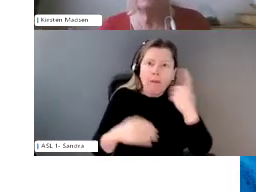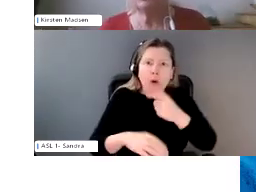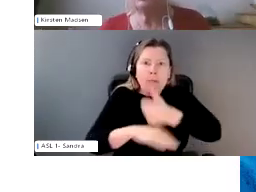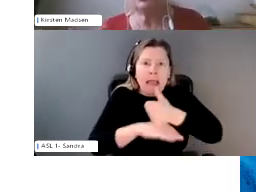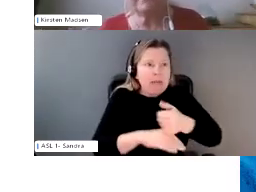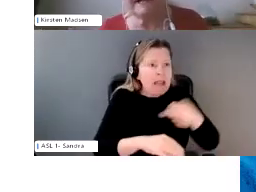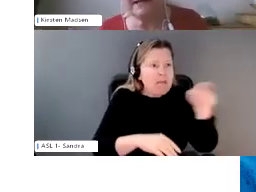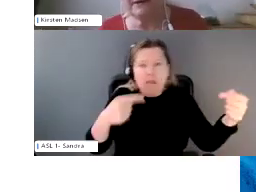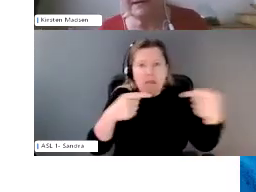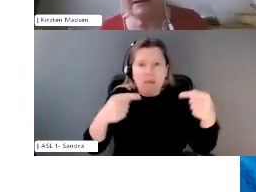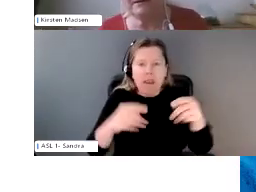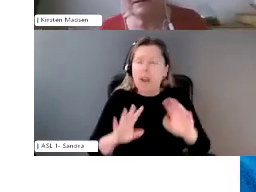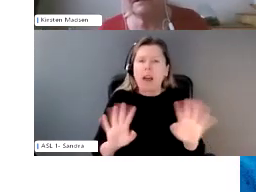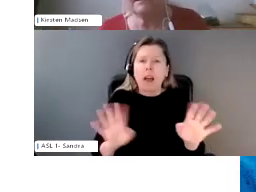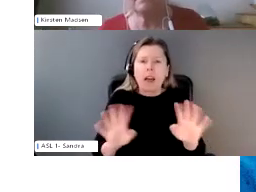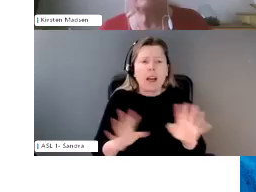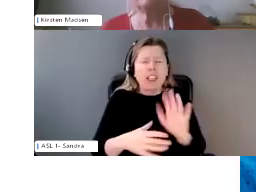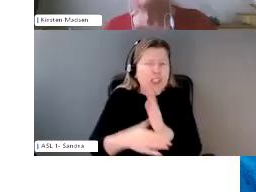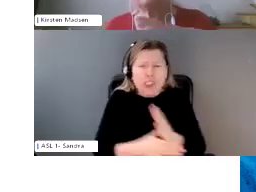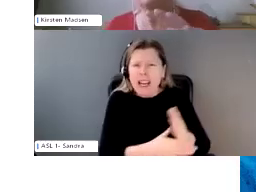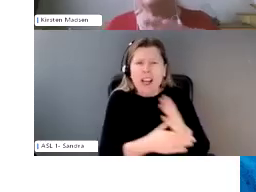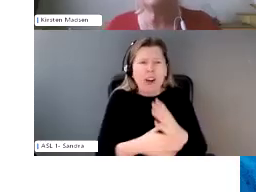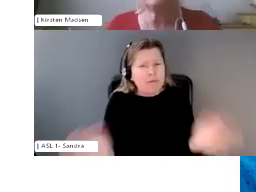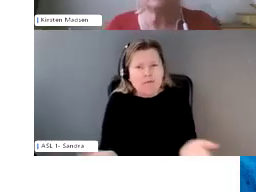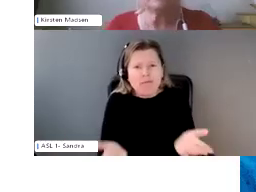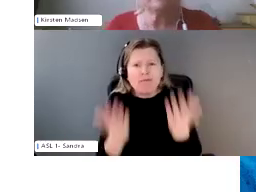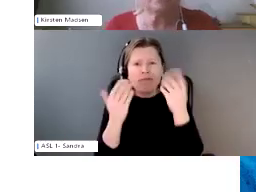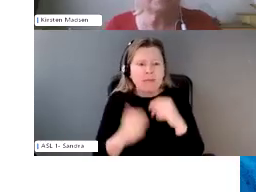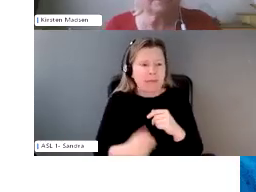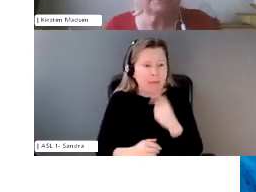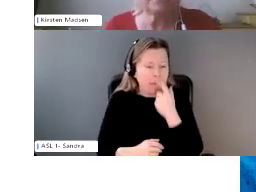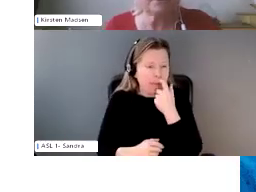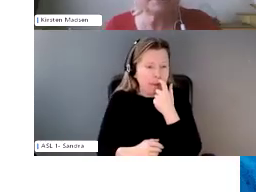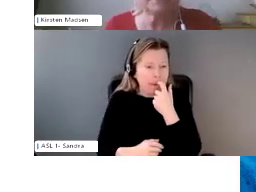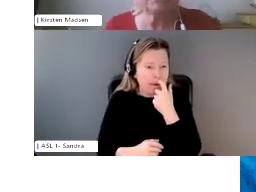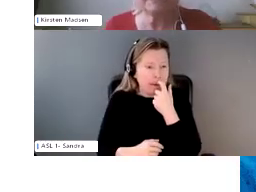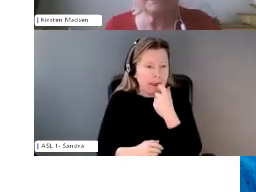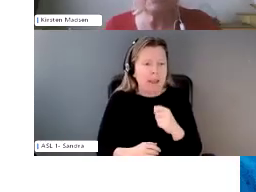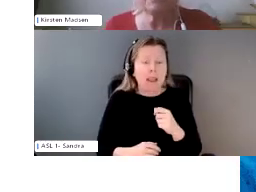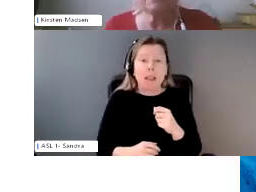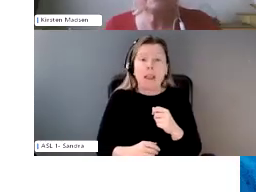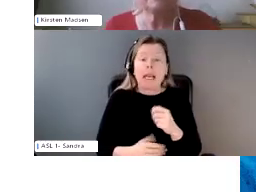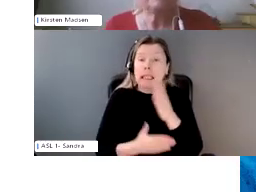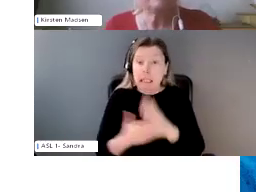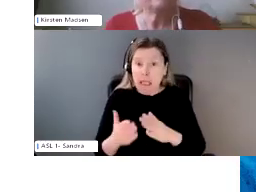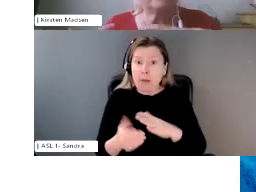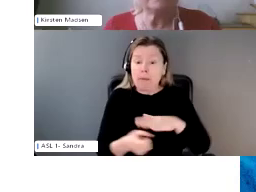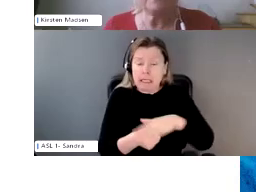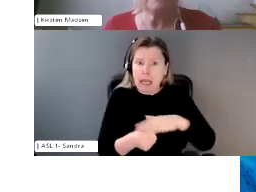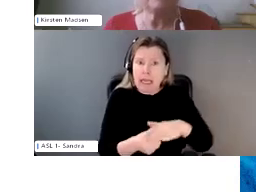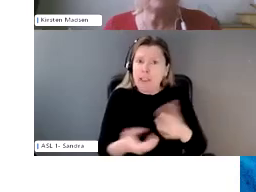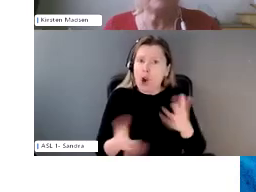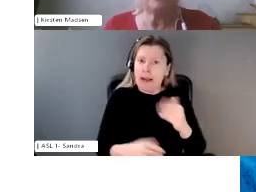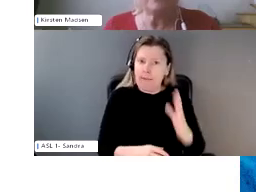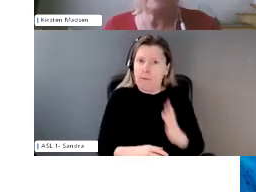There's sharing going on. The places that already formalized their policies and procedures, there was